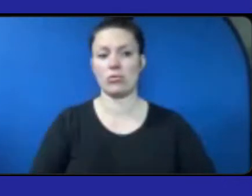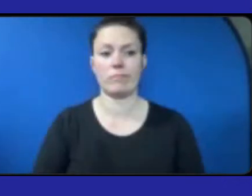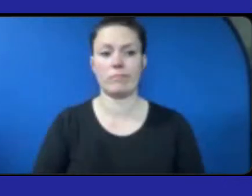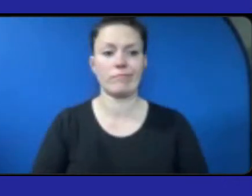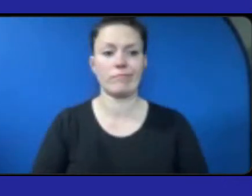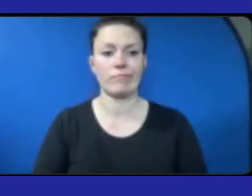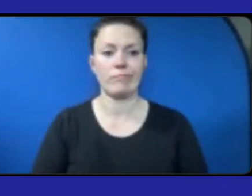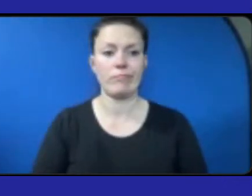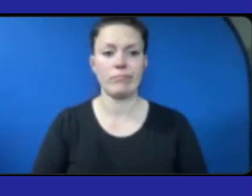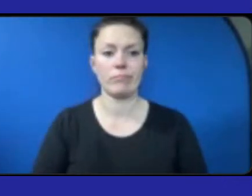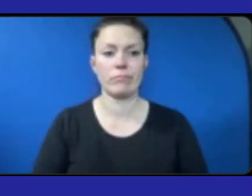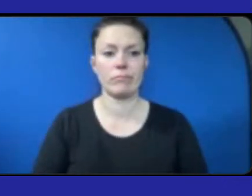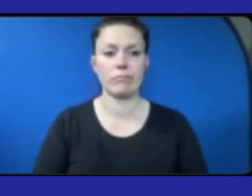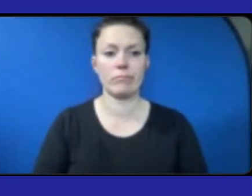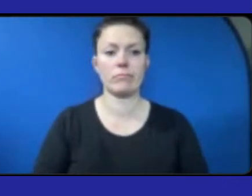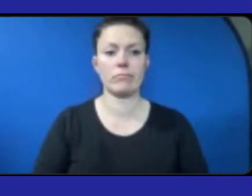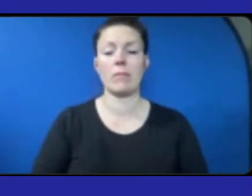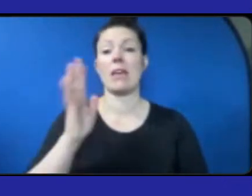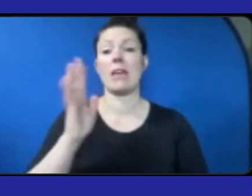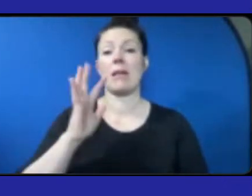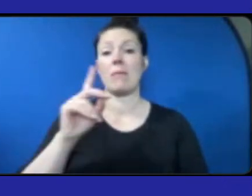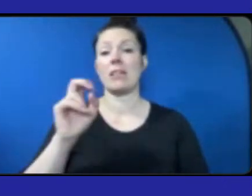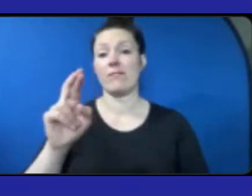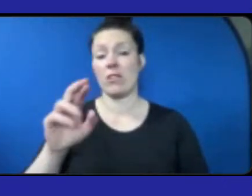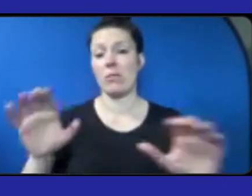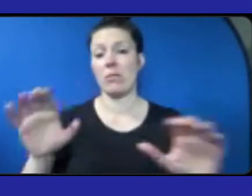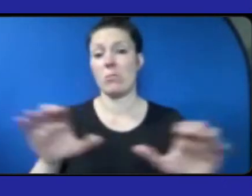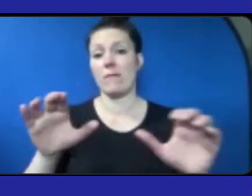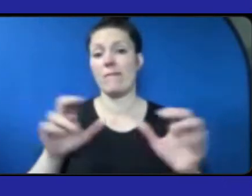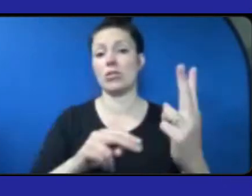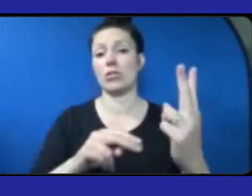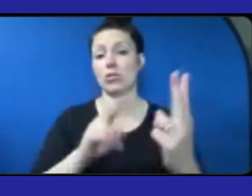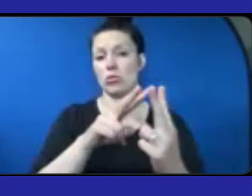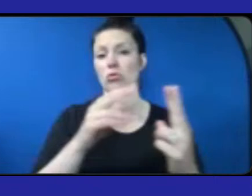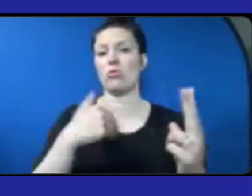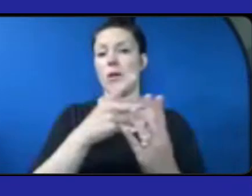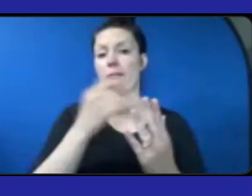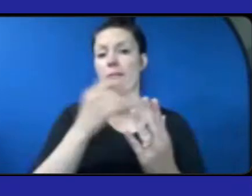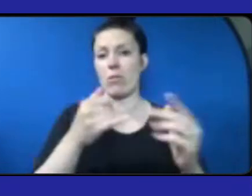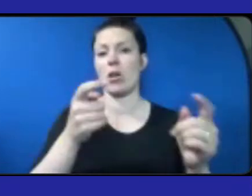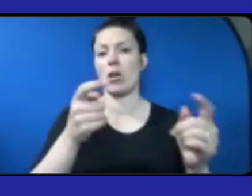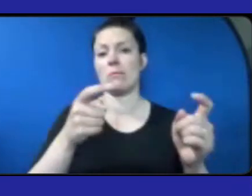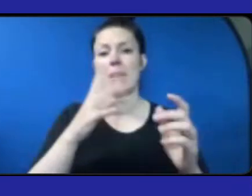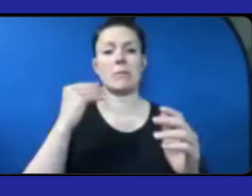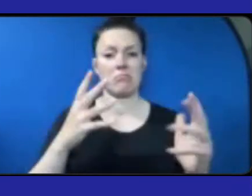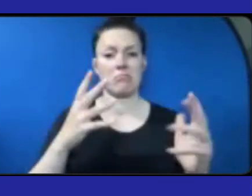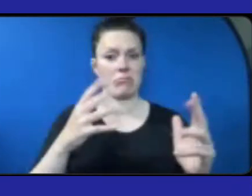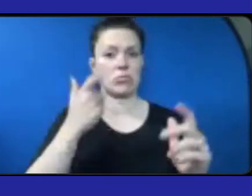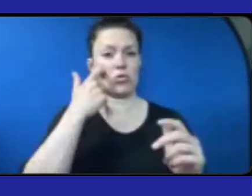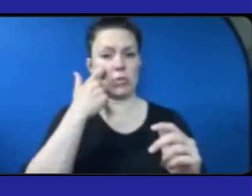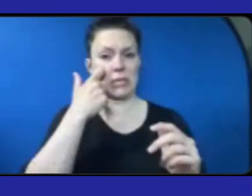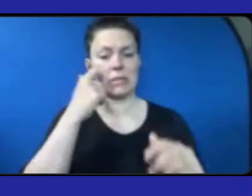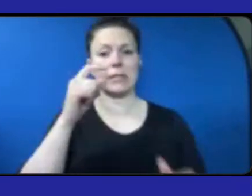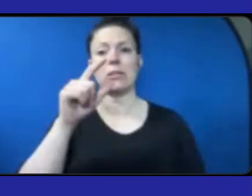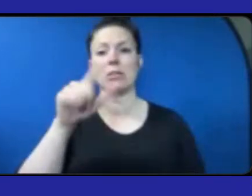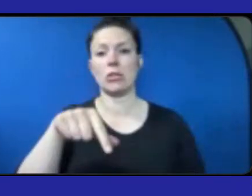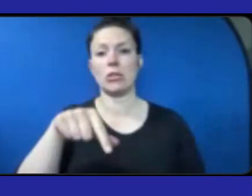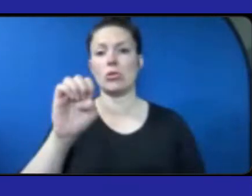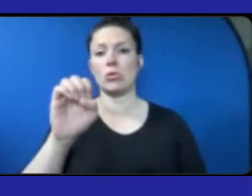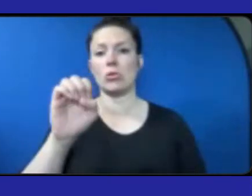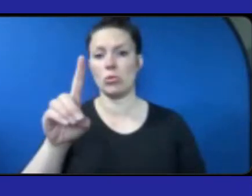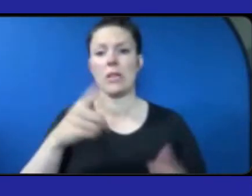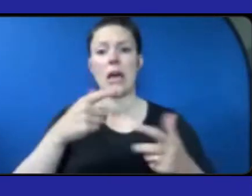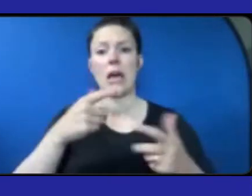So past vendor performance. So 2 of them we've had project management experience recently. QED was consistent,